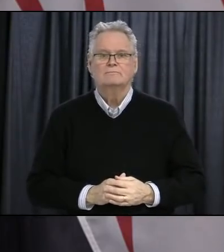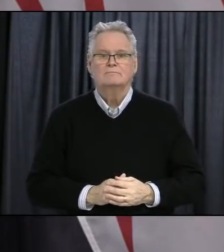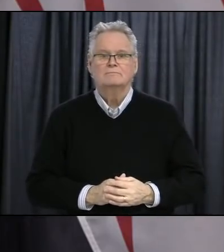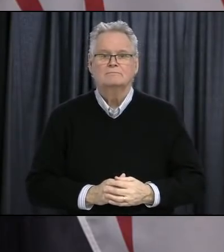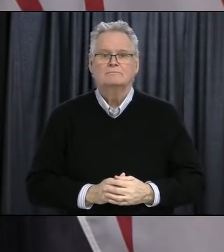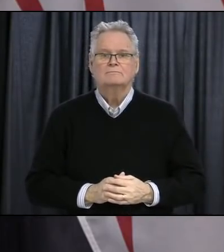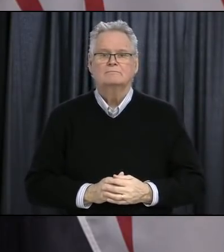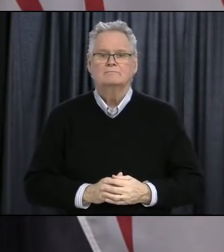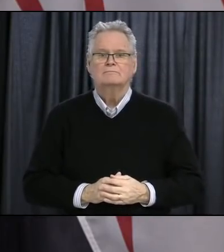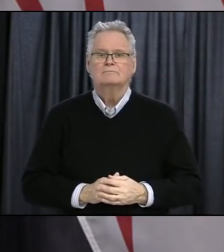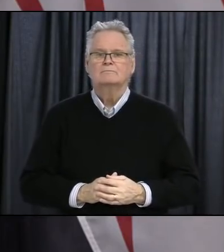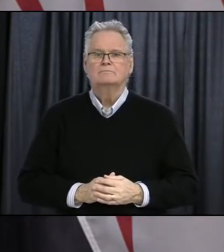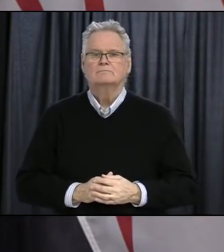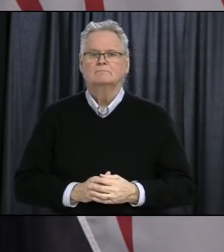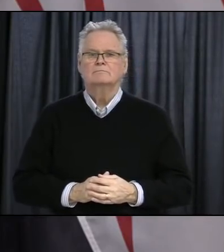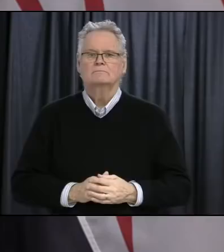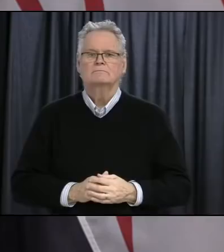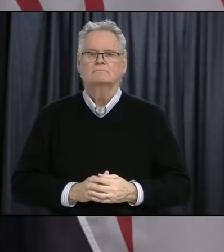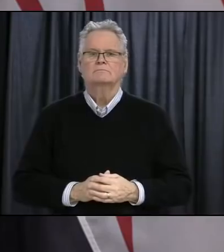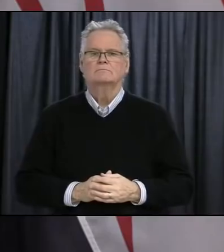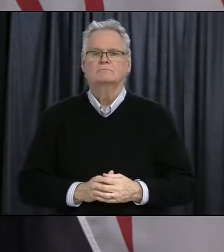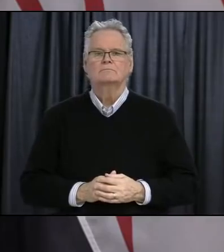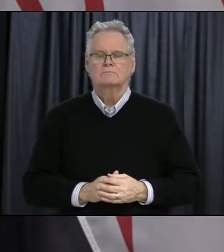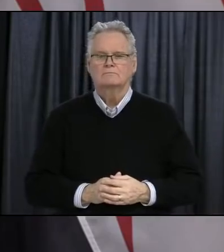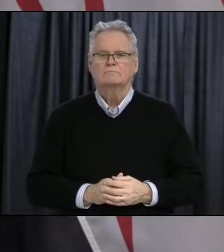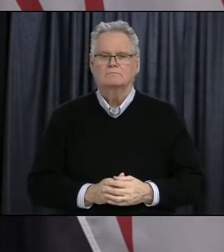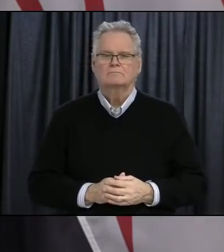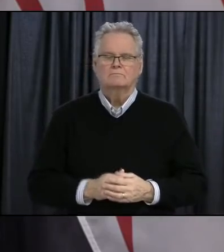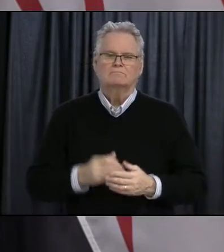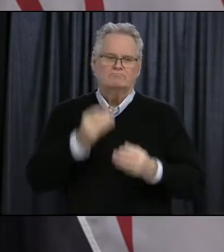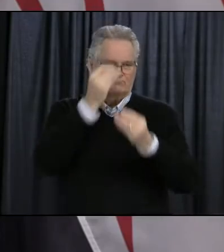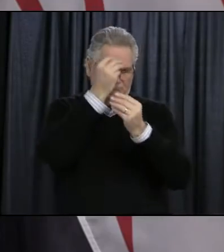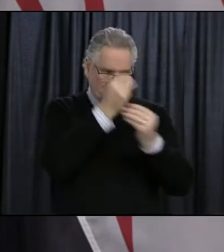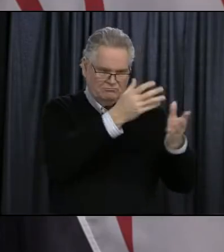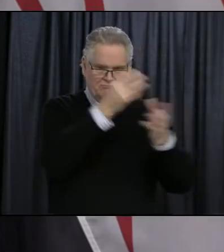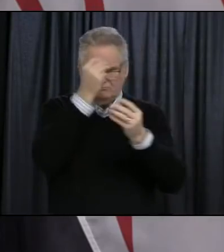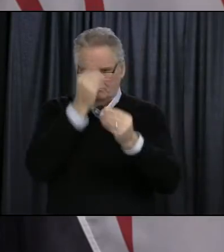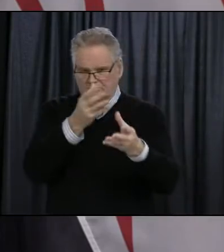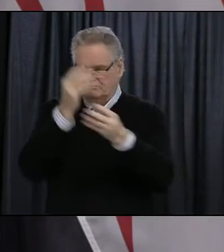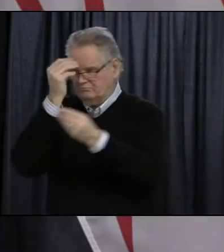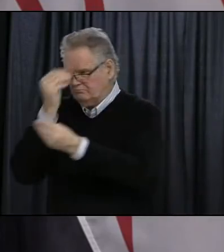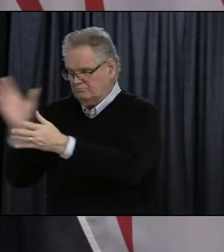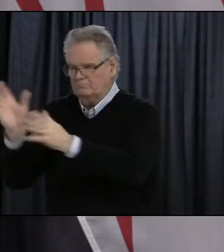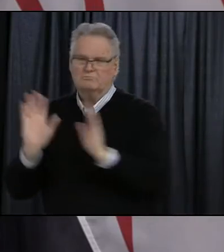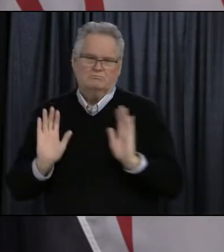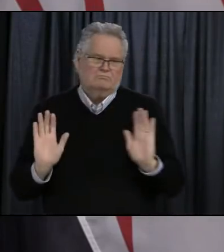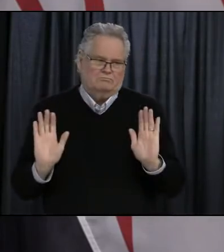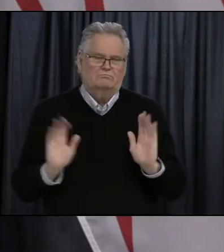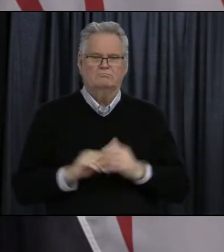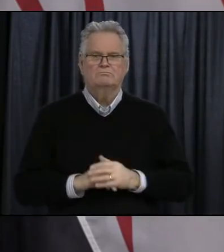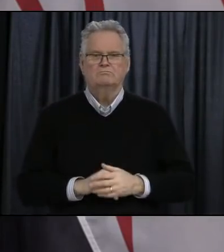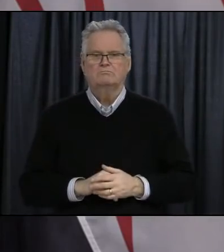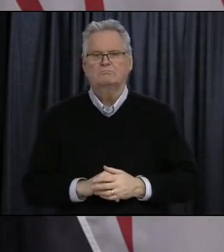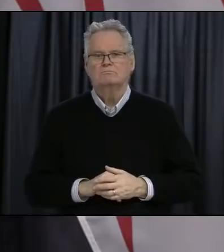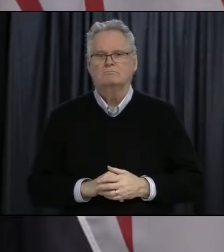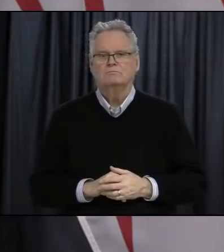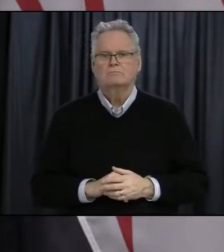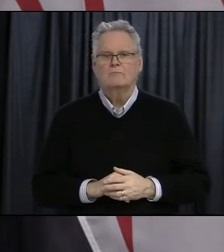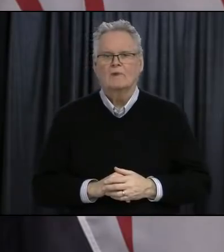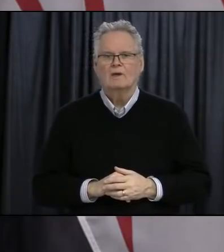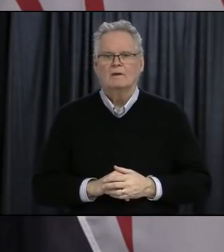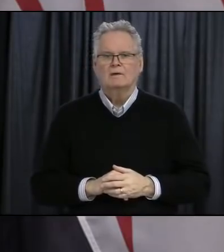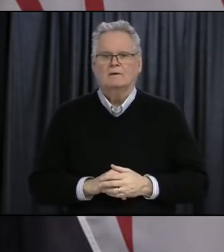it's actually tied to levels per se as much as it is to what's happening with virus circulating and that sort of